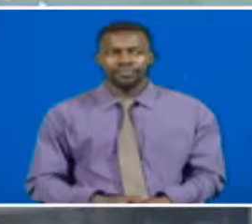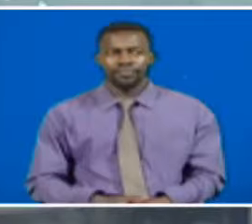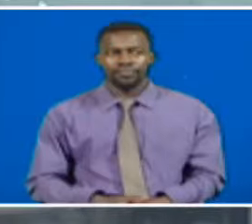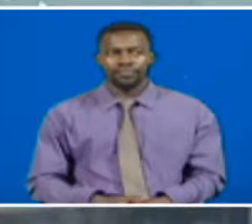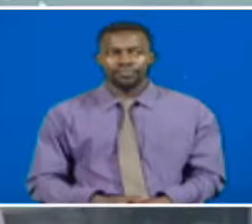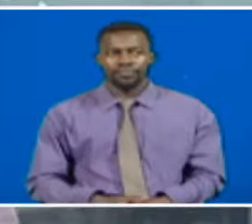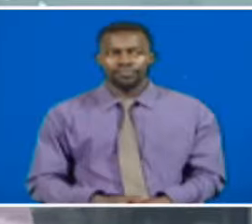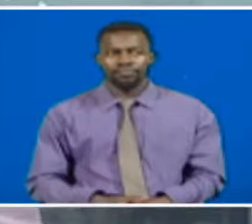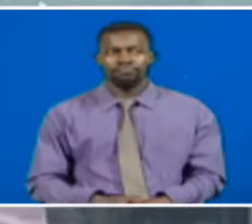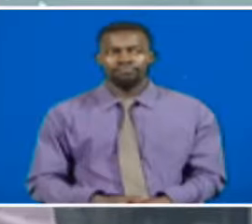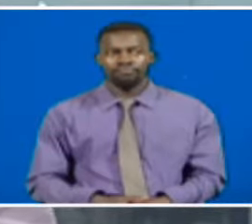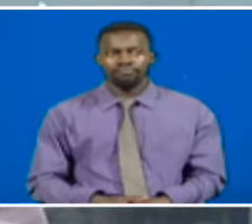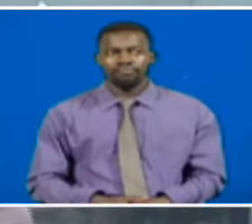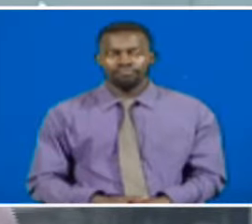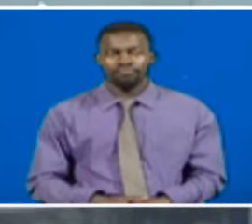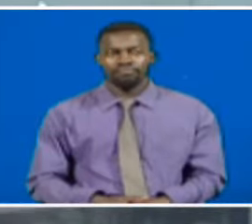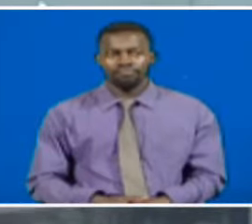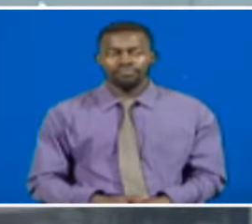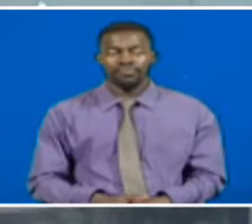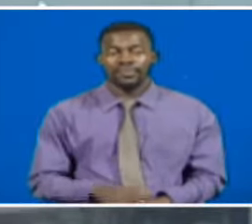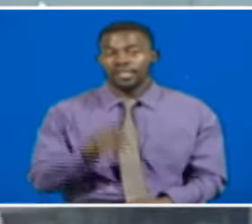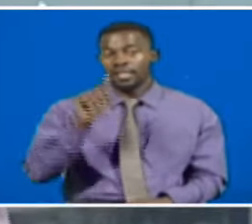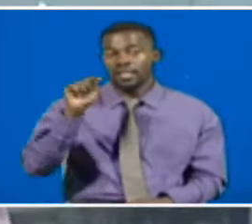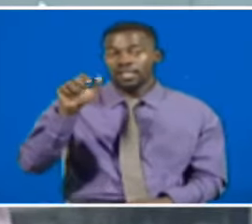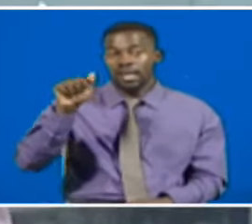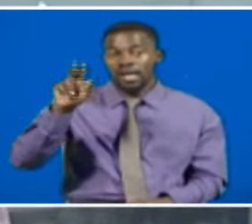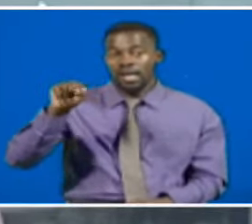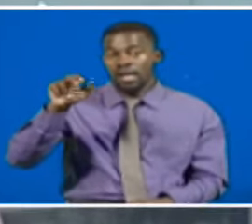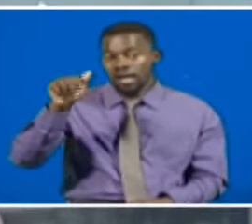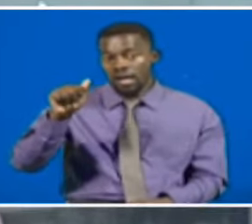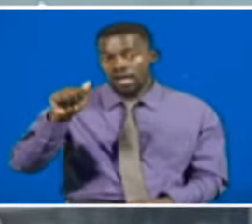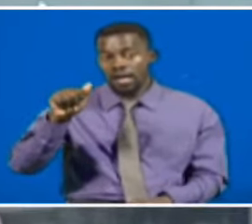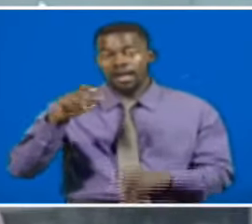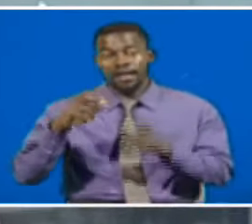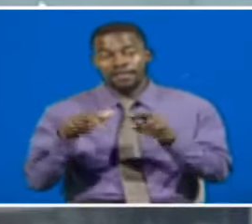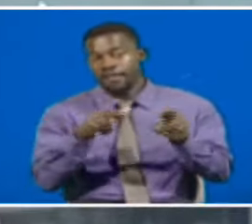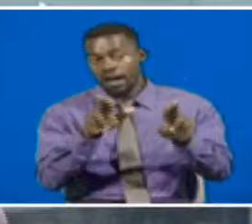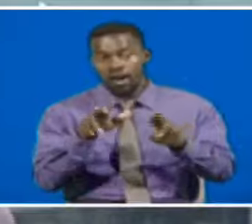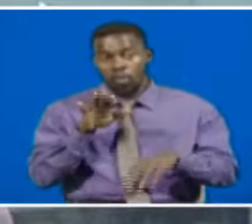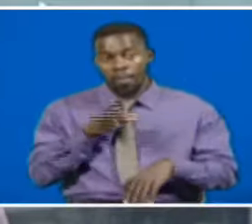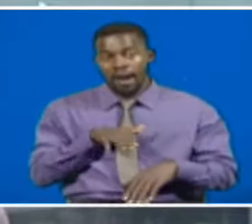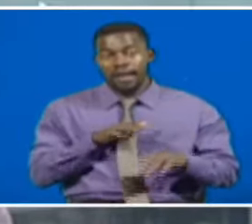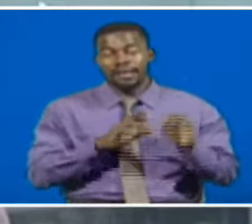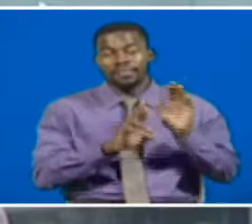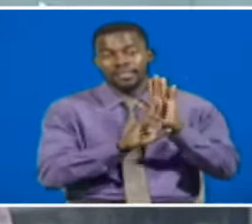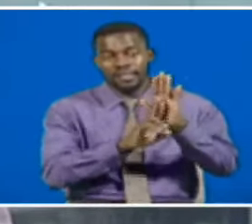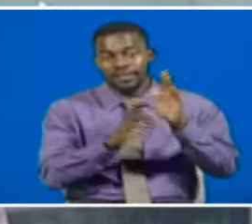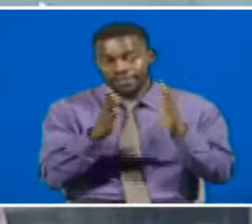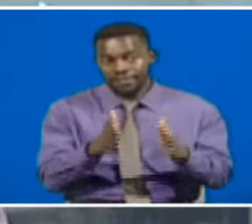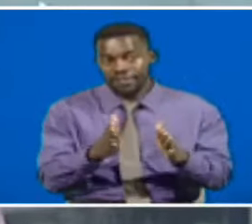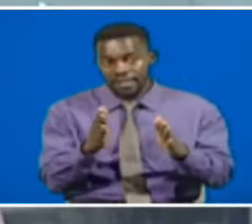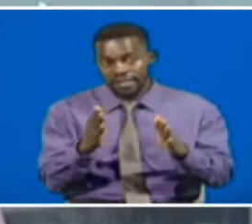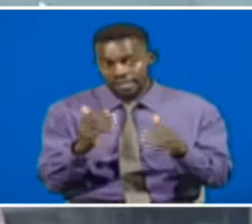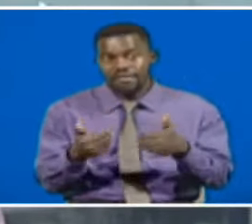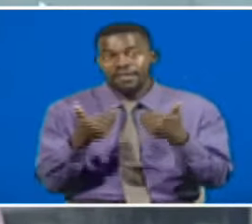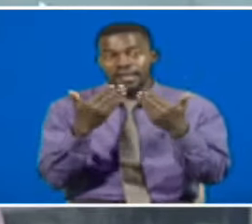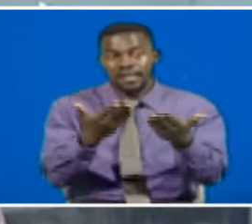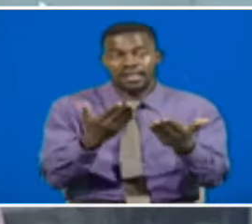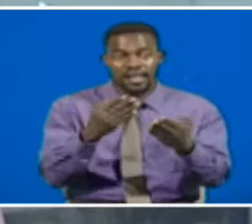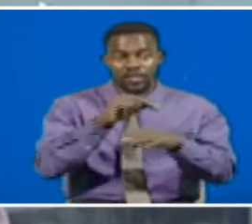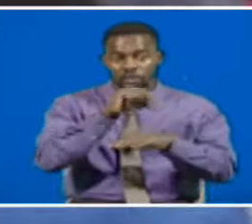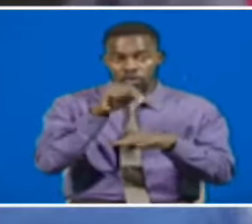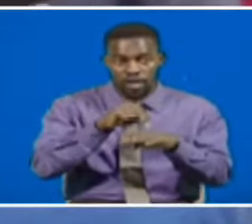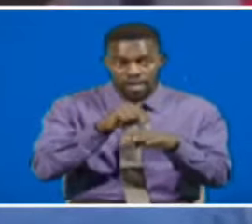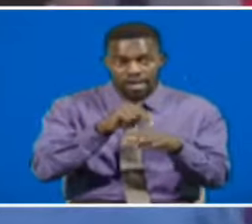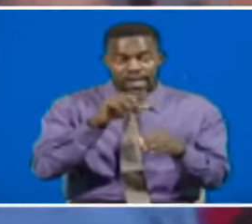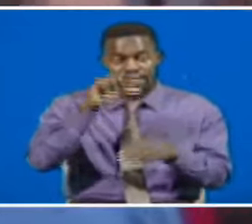And finally, on matters devolution, Tana River woman rep Amina Dika has criticized the allocation of National Government Affirmative Action